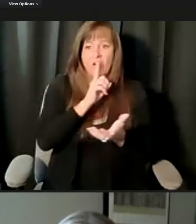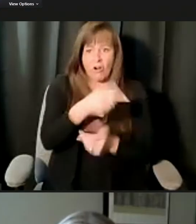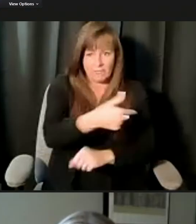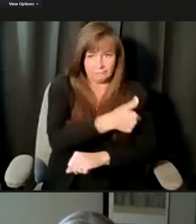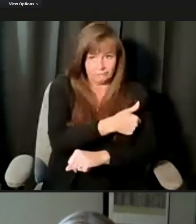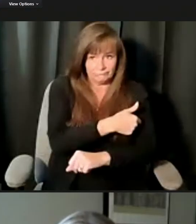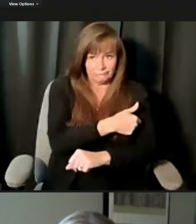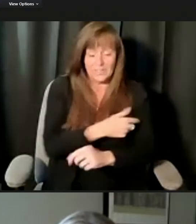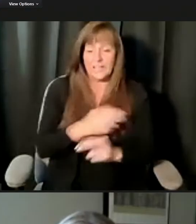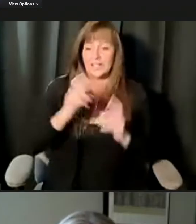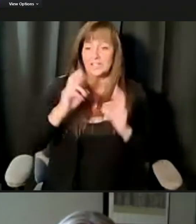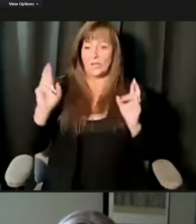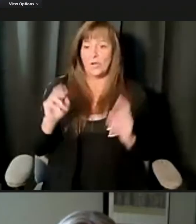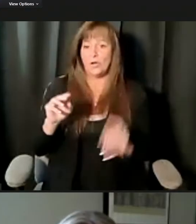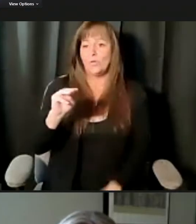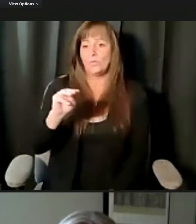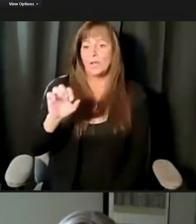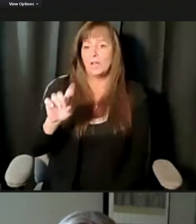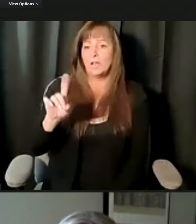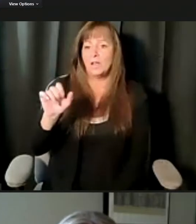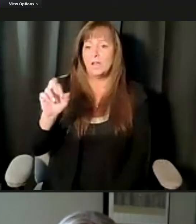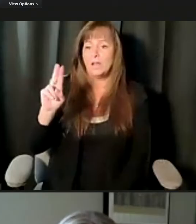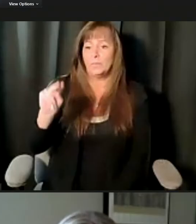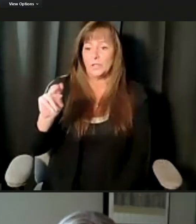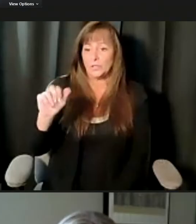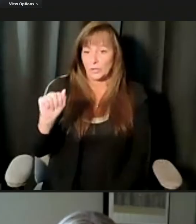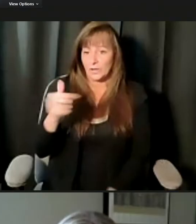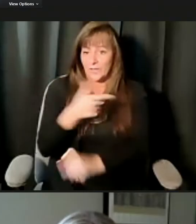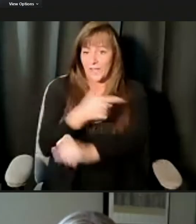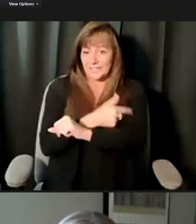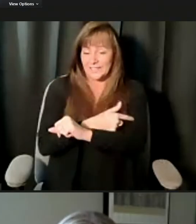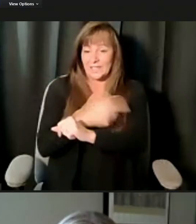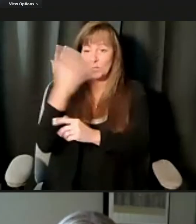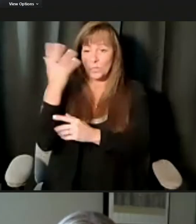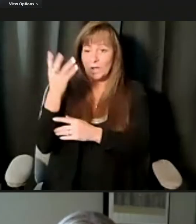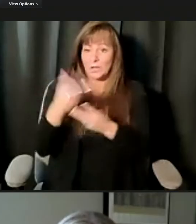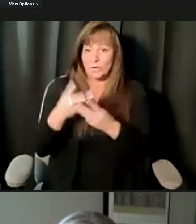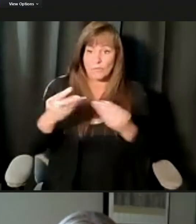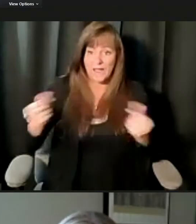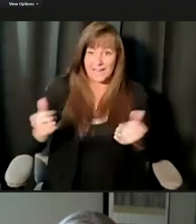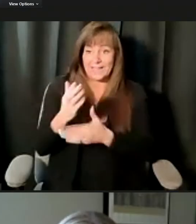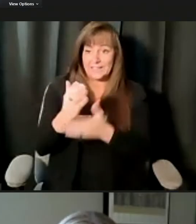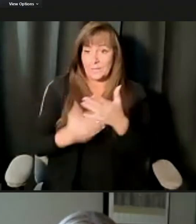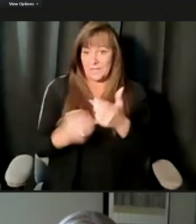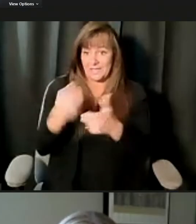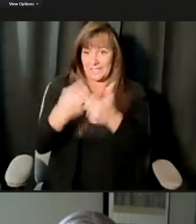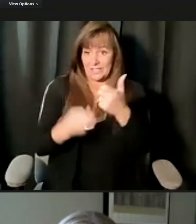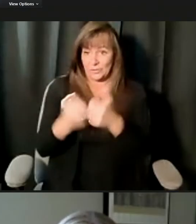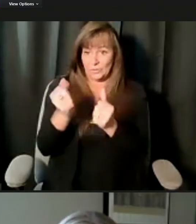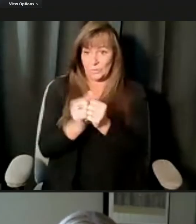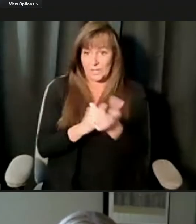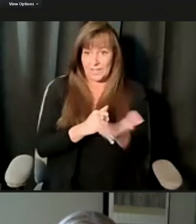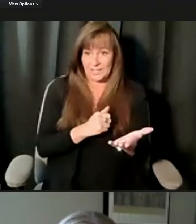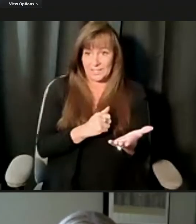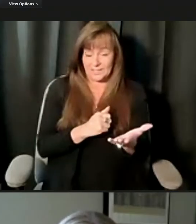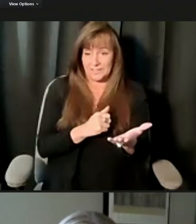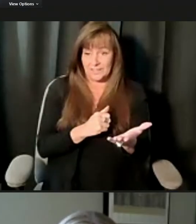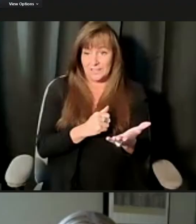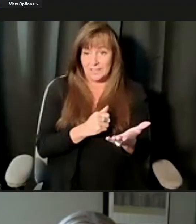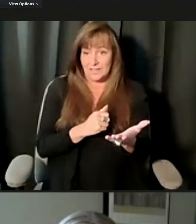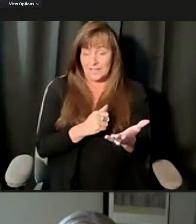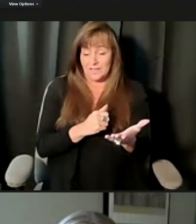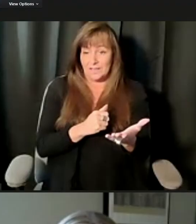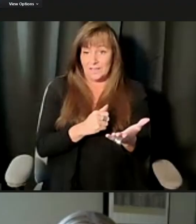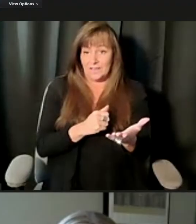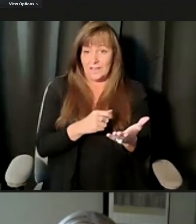Moderna vaccine will sort of eradicate some of the issues, logistical issues that you have with this in terms of